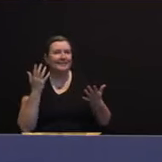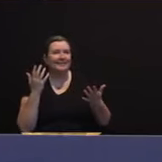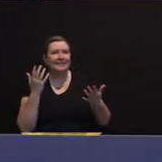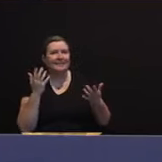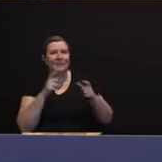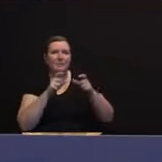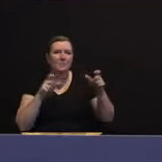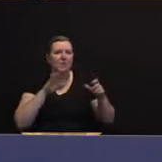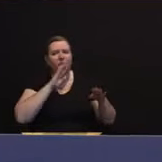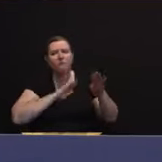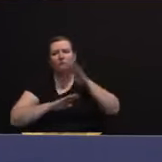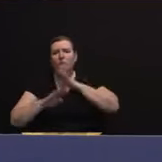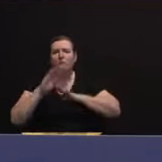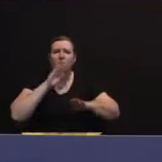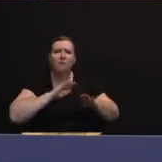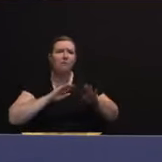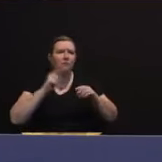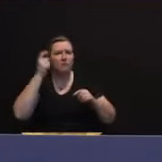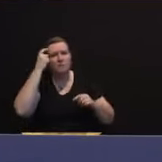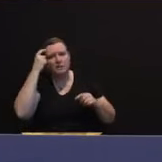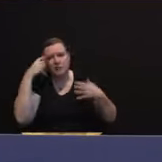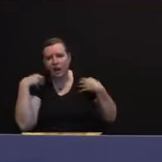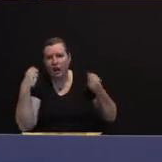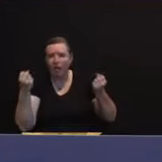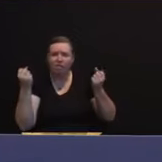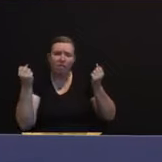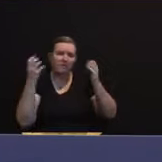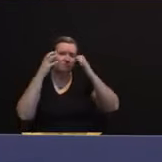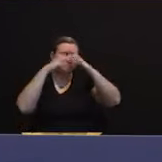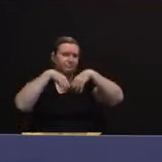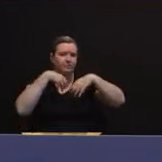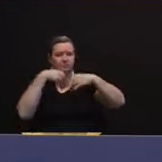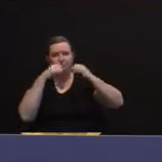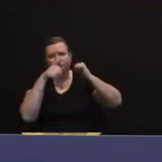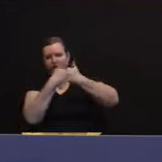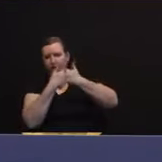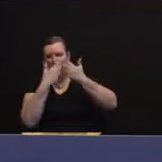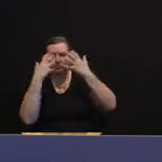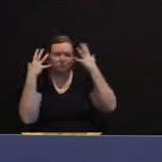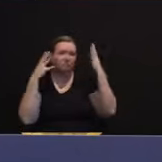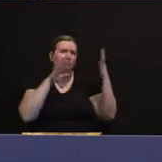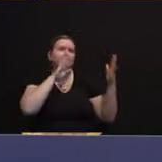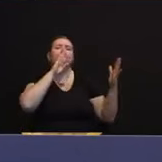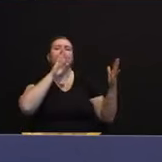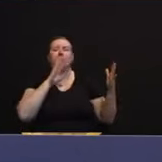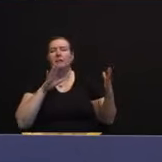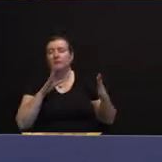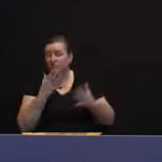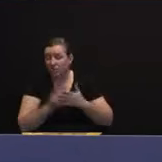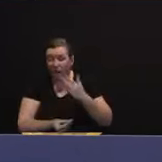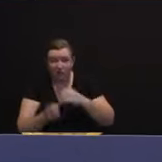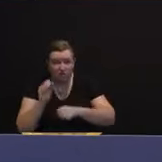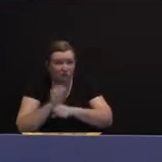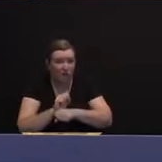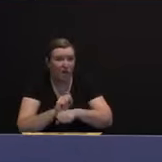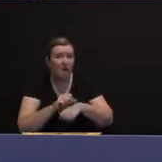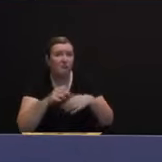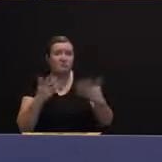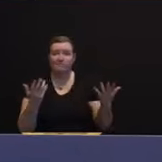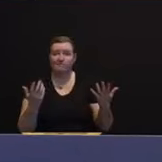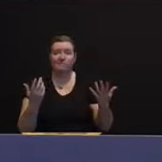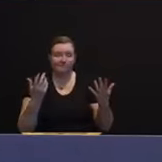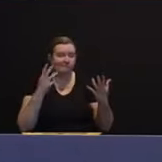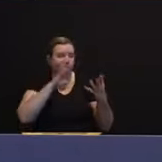mental health challenges, all of which have been exacerbated this year. And again, bear with me, Pat, I ask